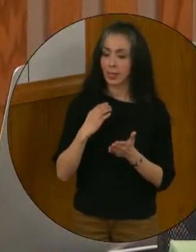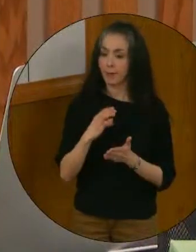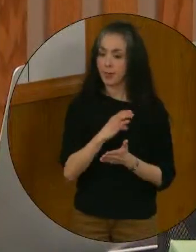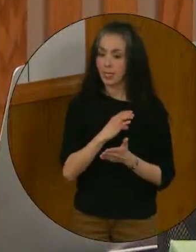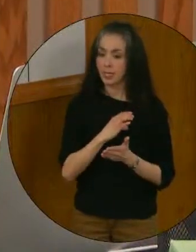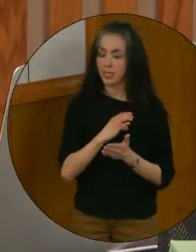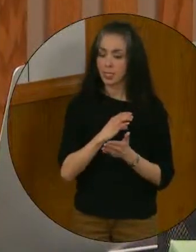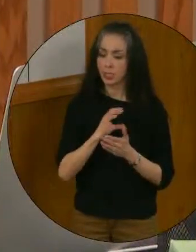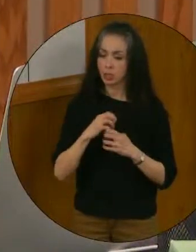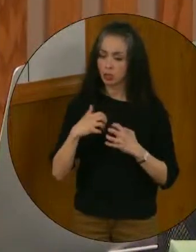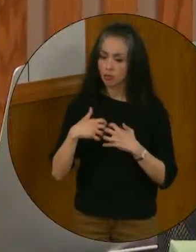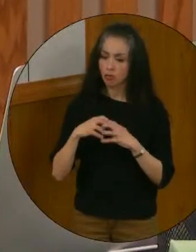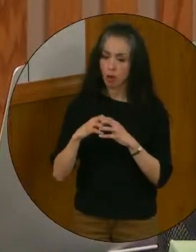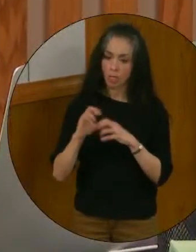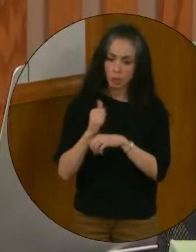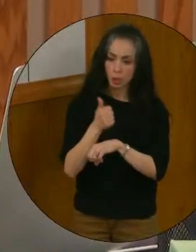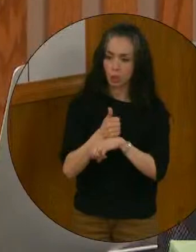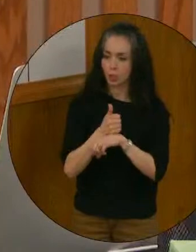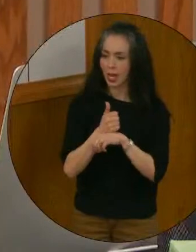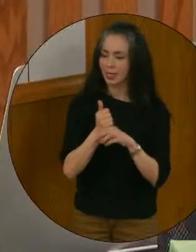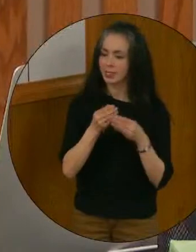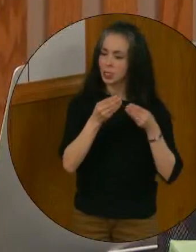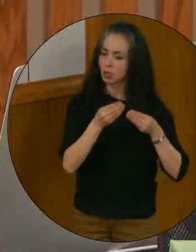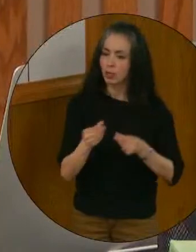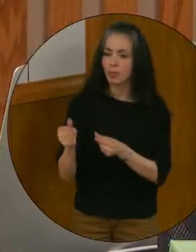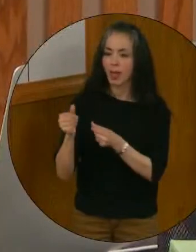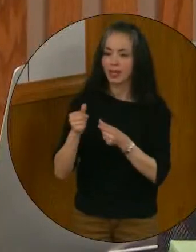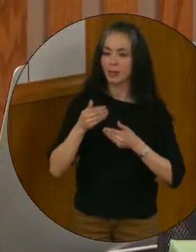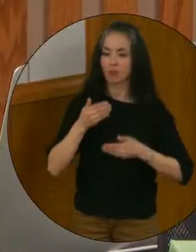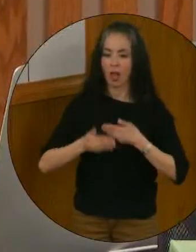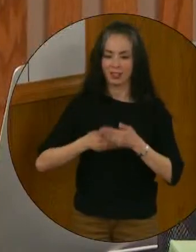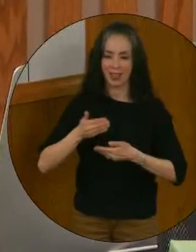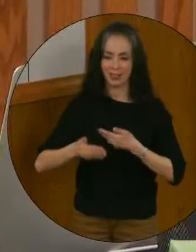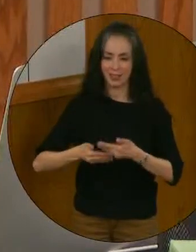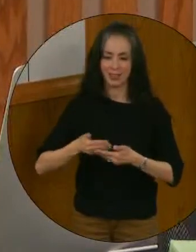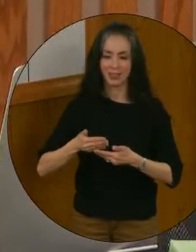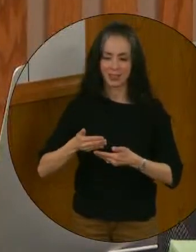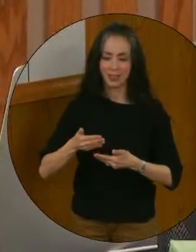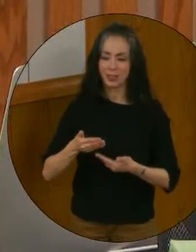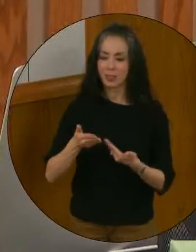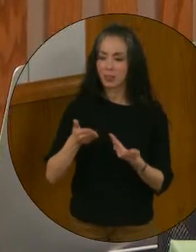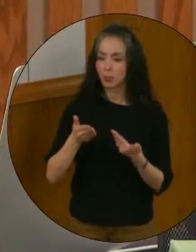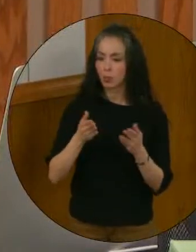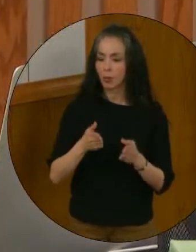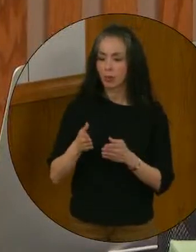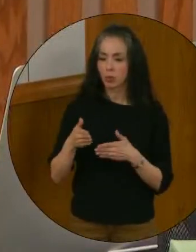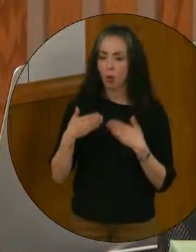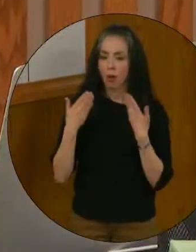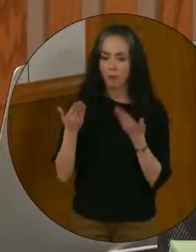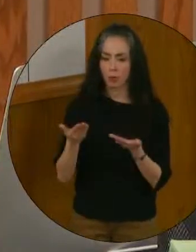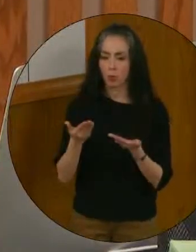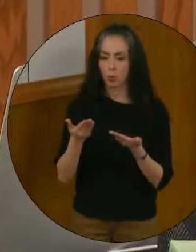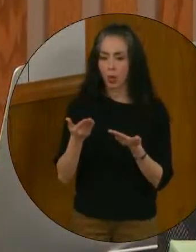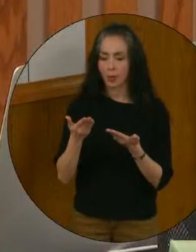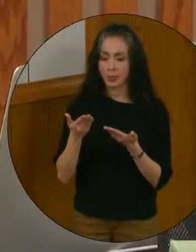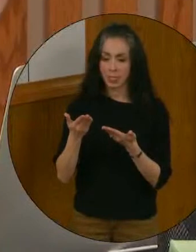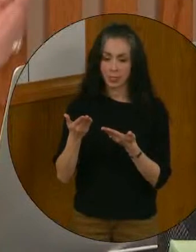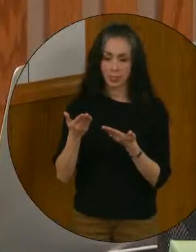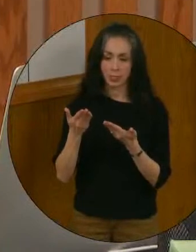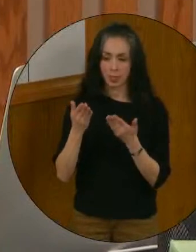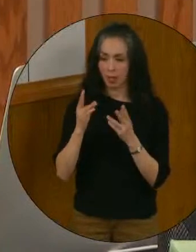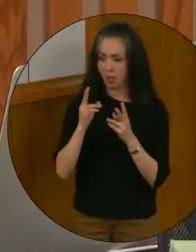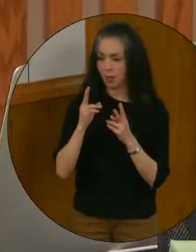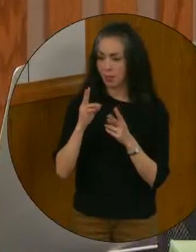and streamlining processes, and be prepared to offer some recommendations and take a